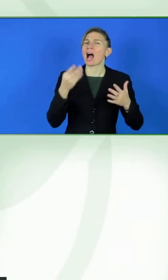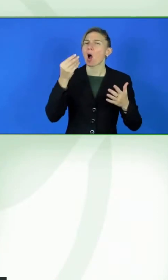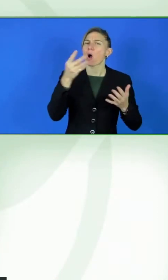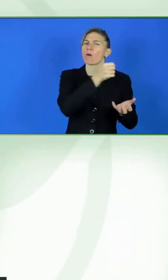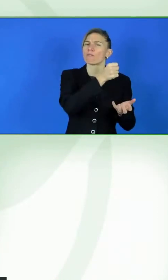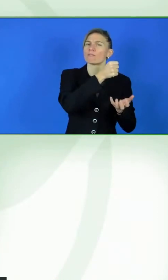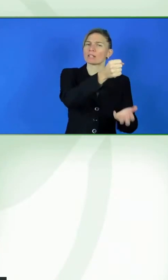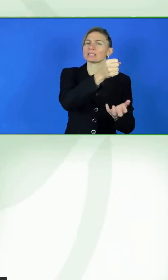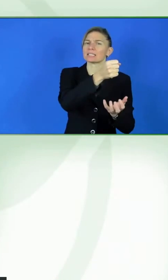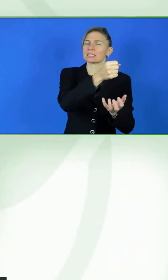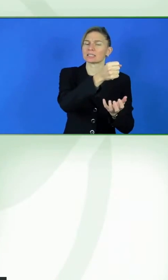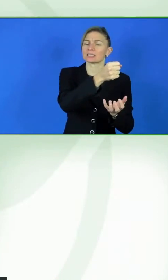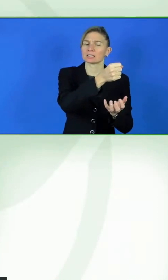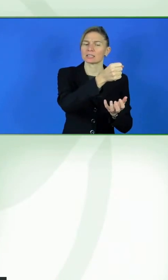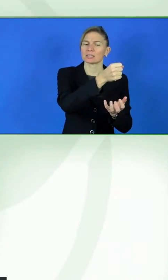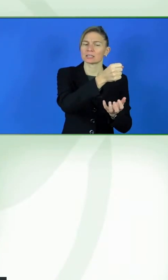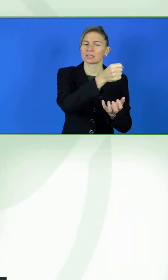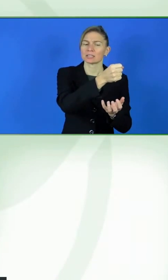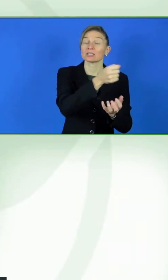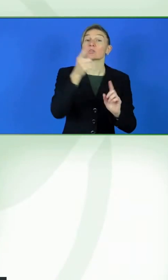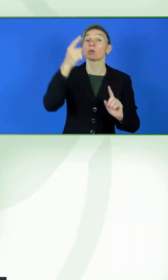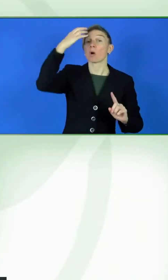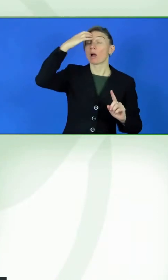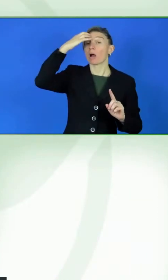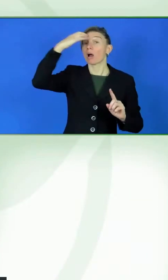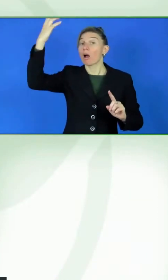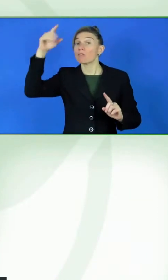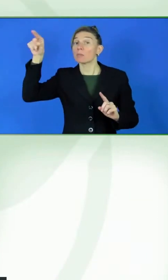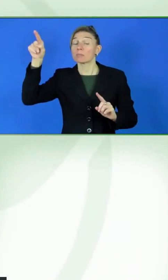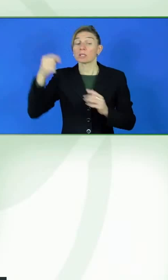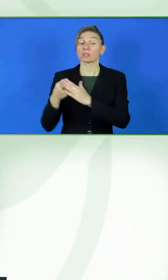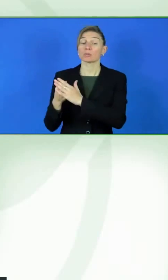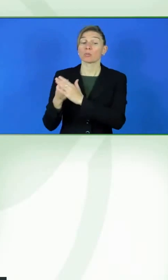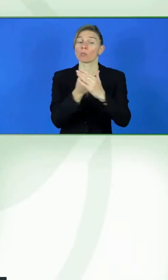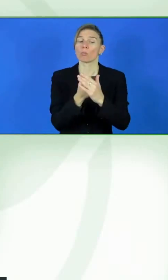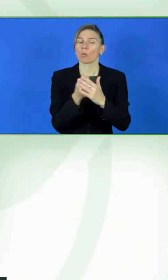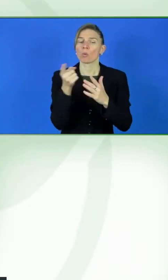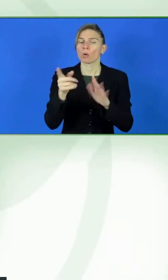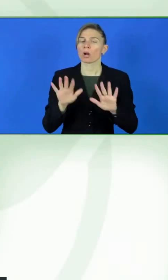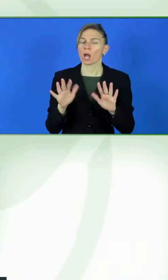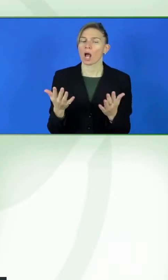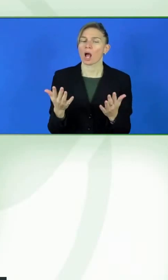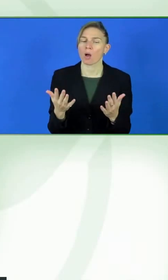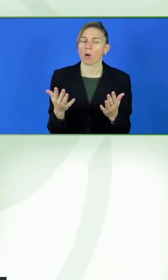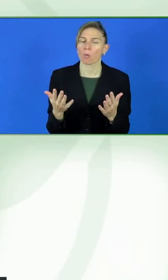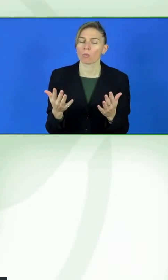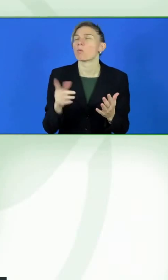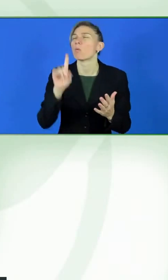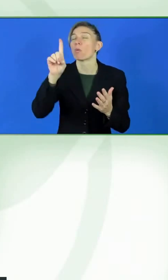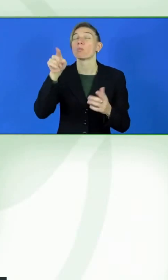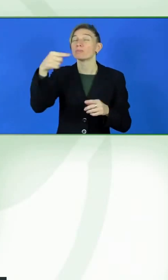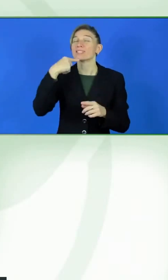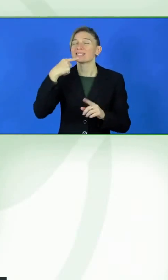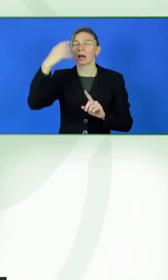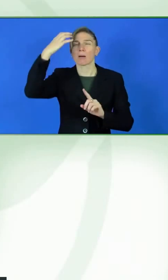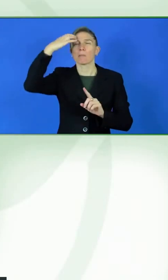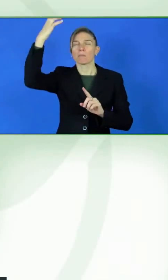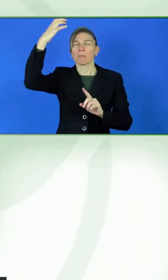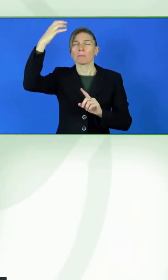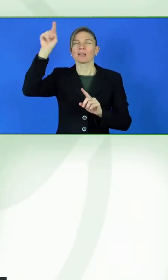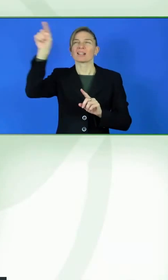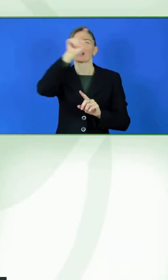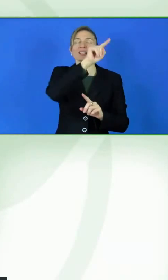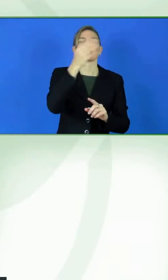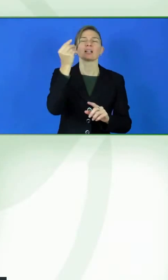How does the government support, or any public institution support this kind of service?